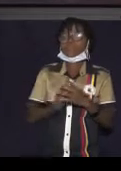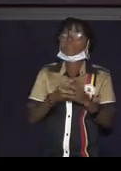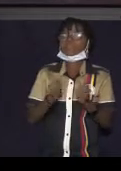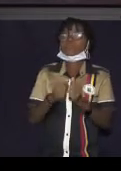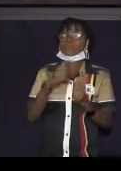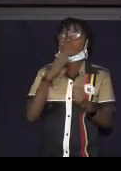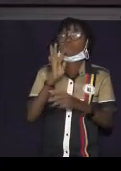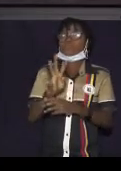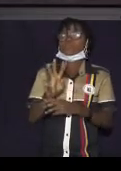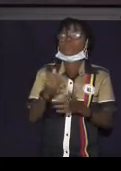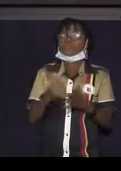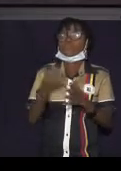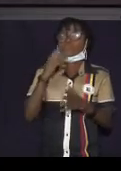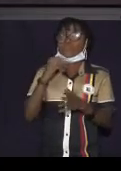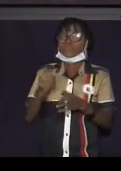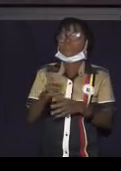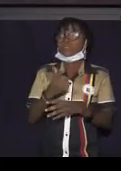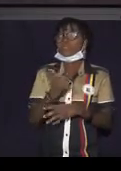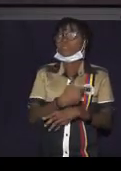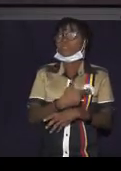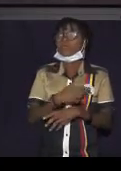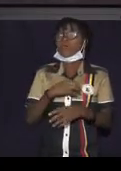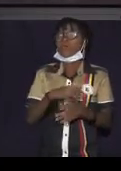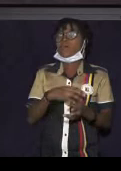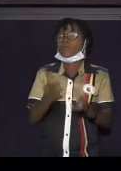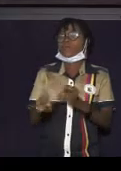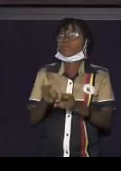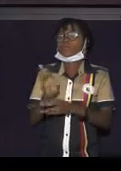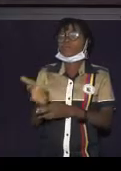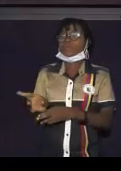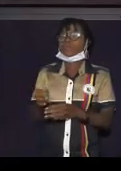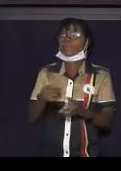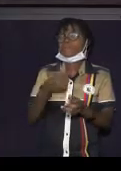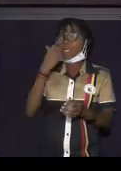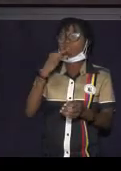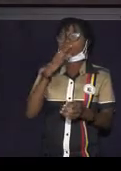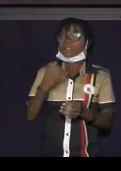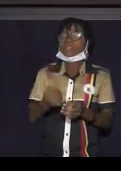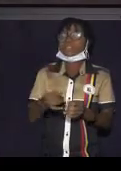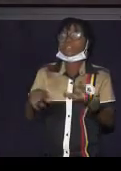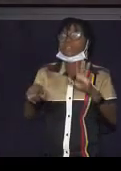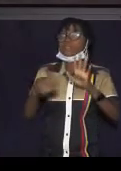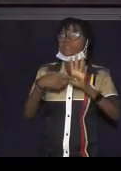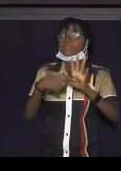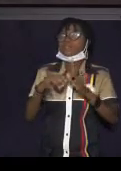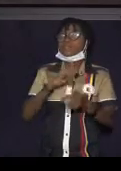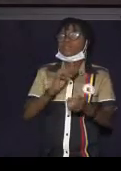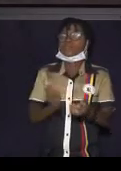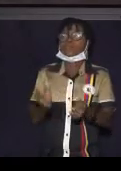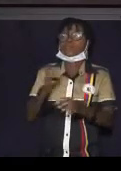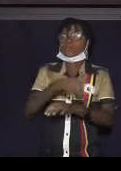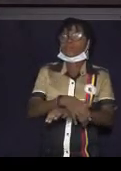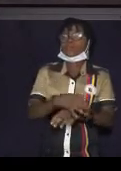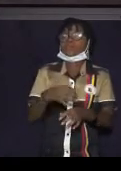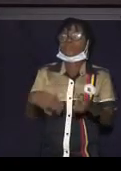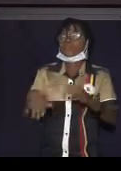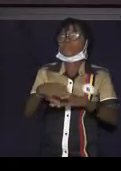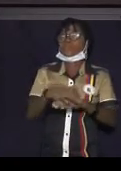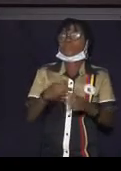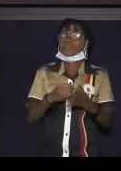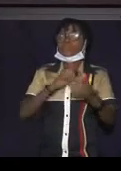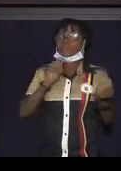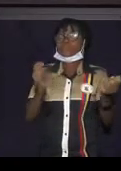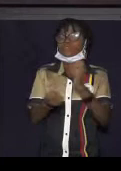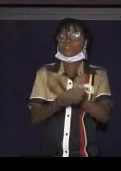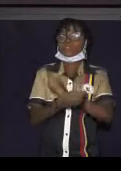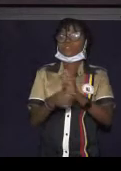right side. It was on the left. Now it comes over to the right side, and because it is negative 6, when it crosses over, the sign will change and we'll